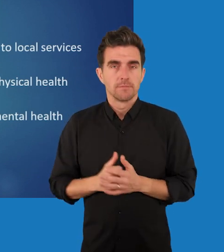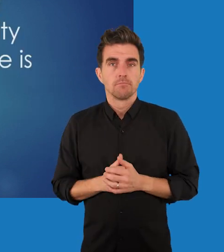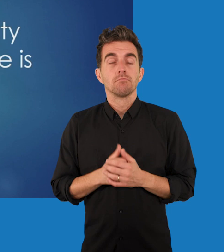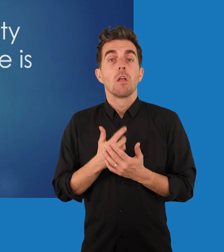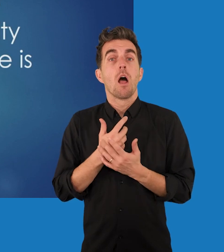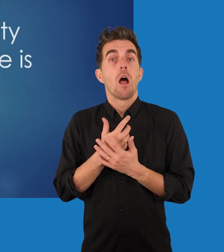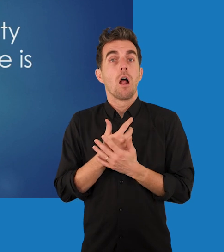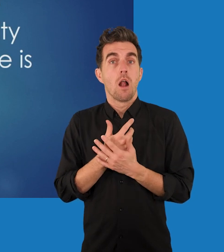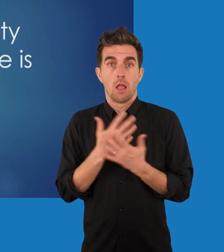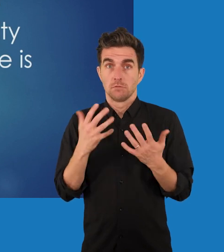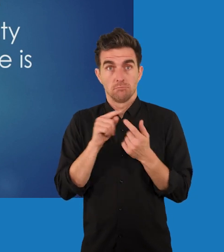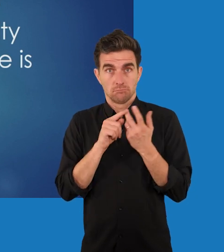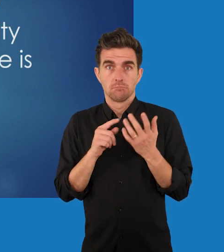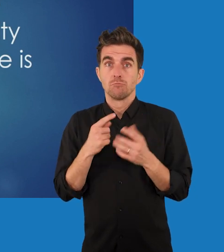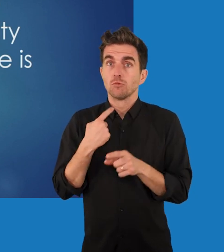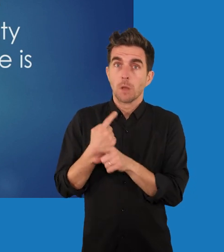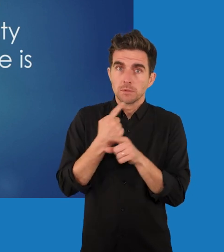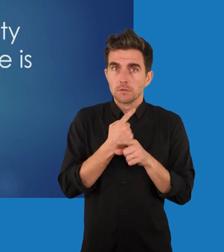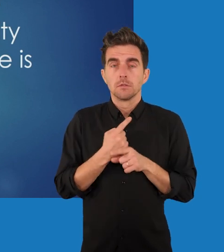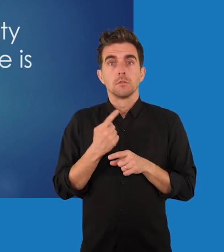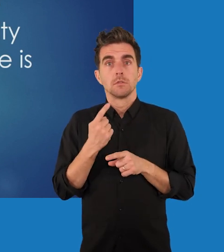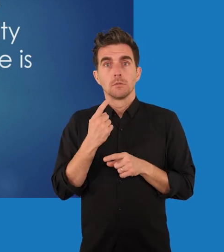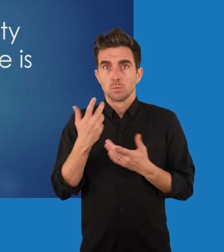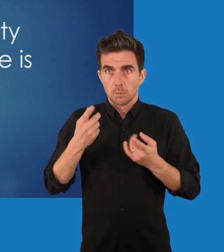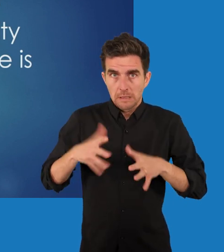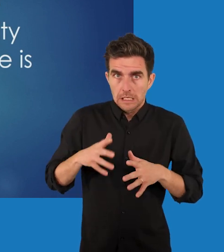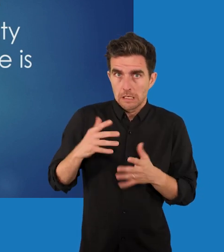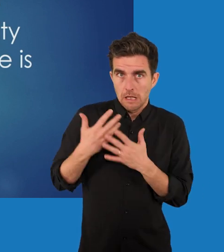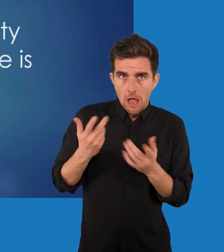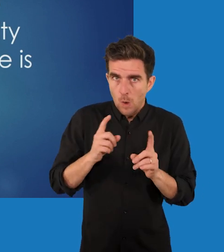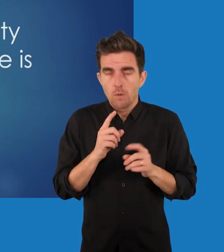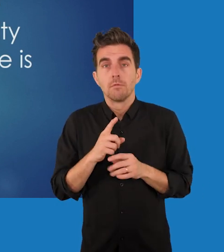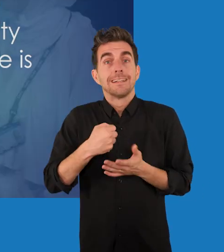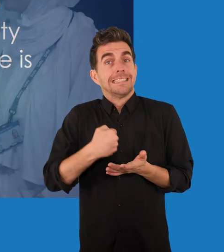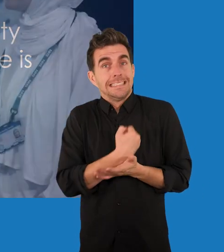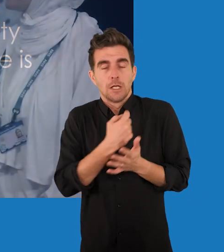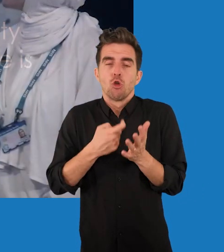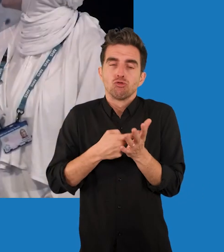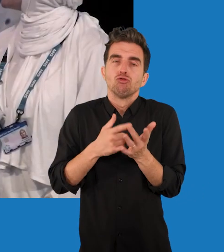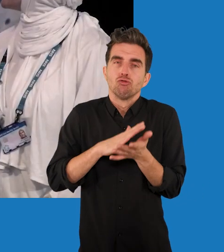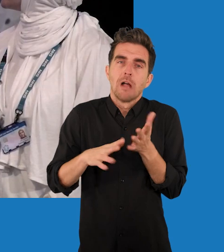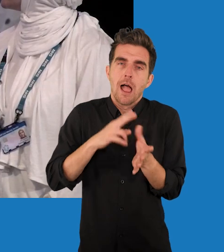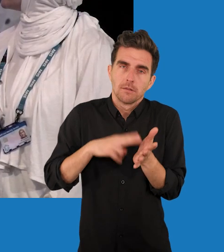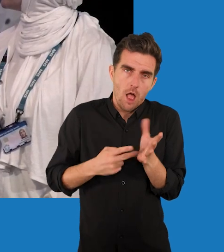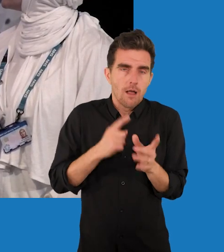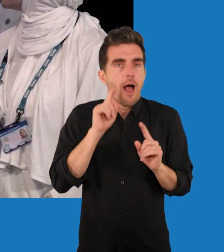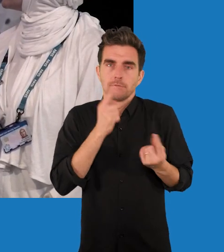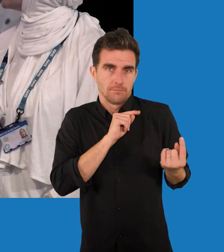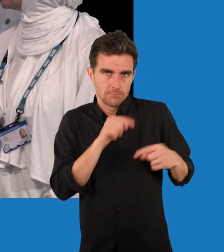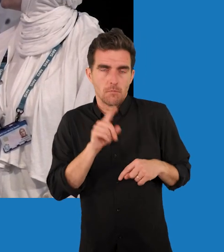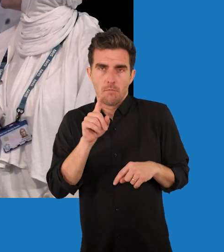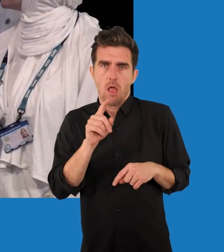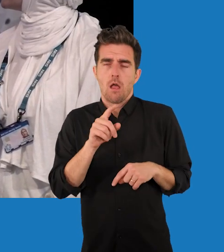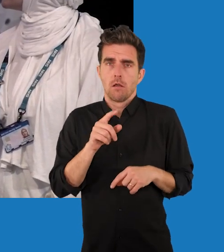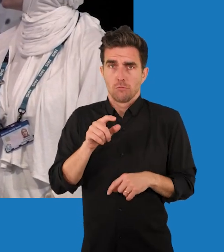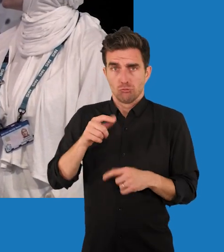community. But things kind of come alive when people talk about what they've actually been doing on the ground. And unfortunately, Rihanna can't be with us this afternoon.